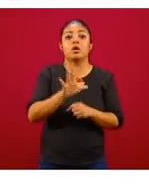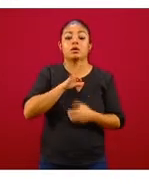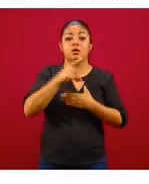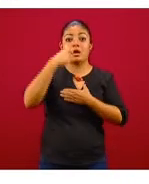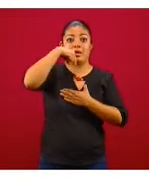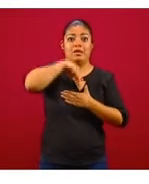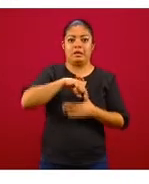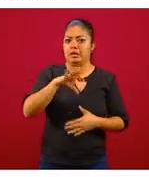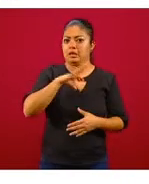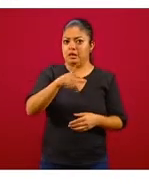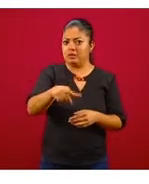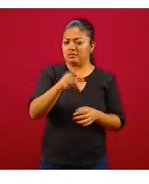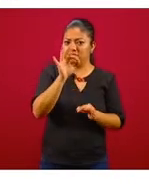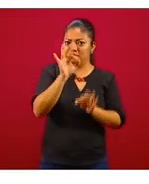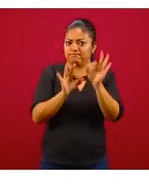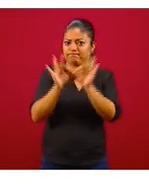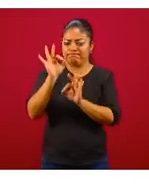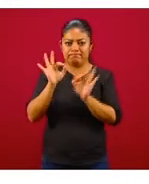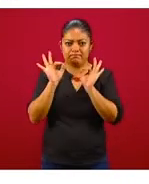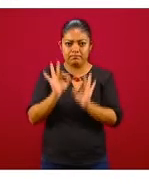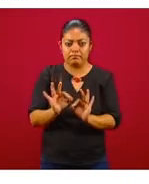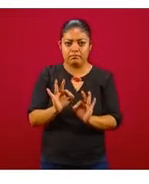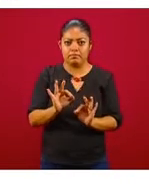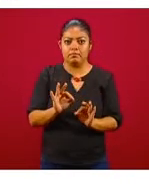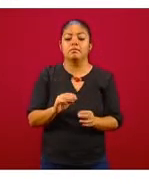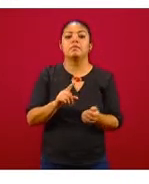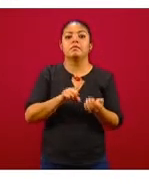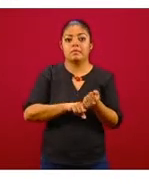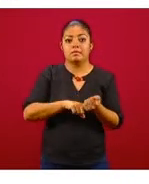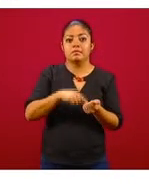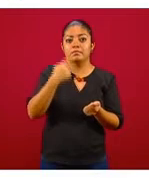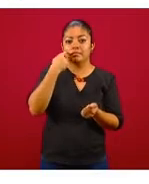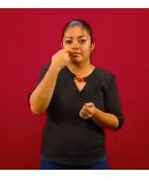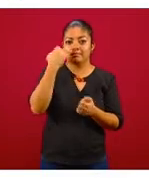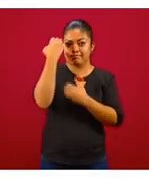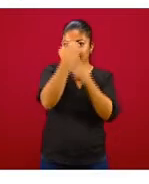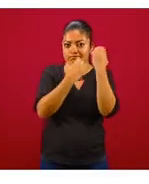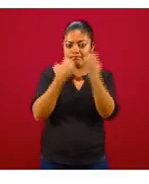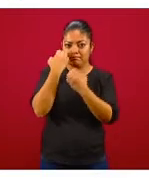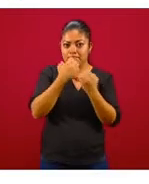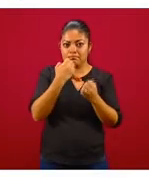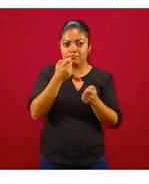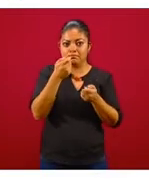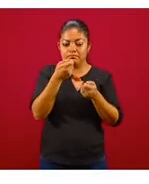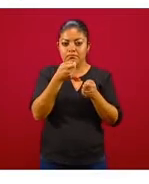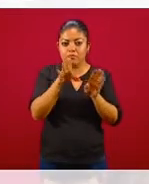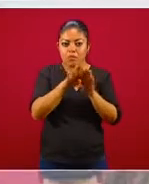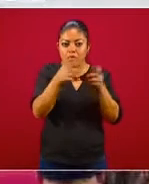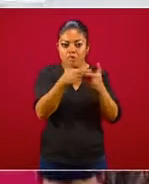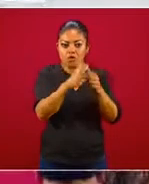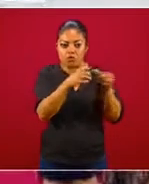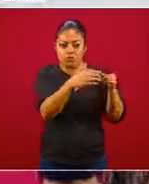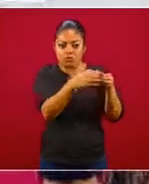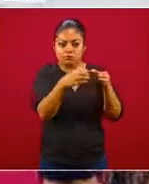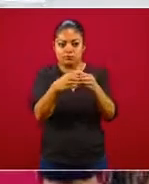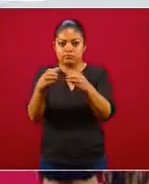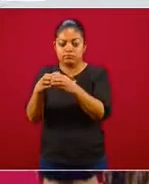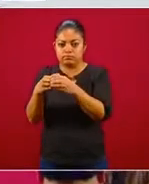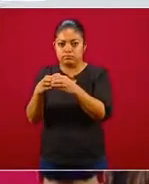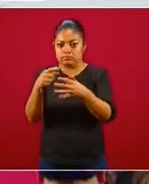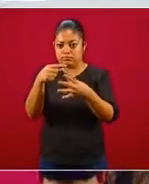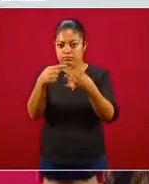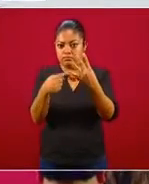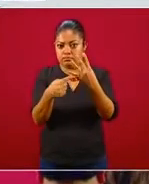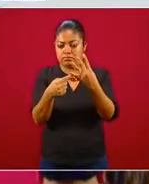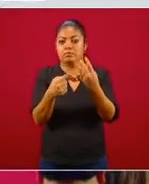de casos, So las muestras que fueron procesadas para cada uno de estos if we look at the chart that is at the bottom,